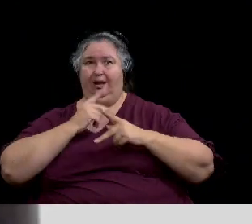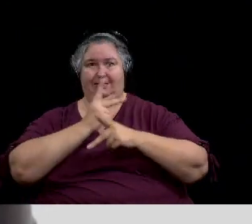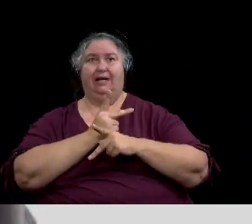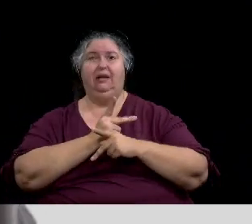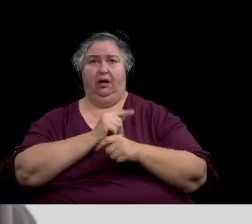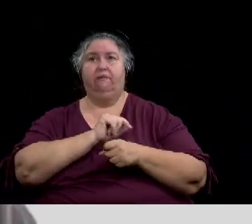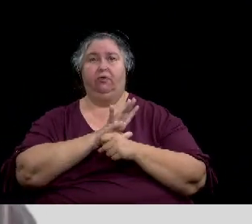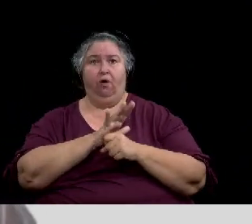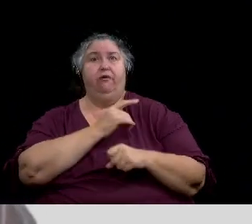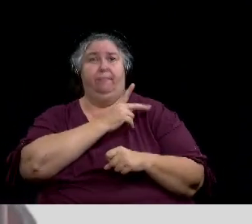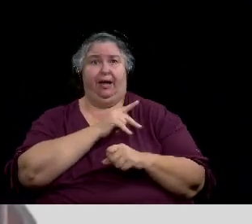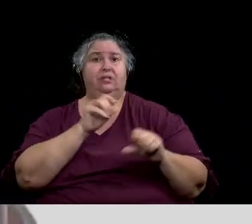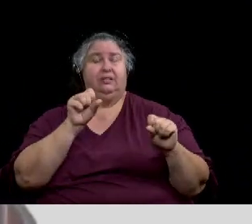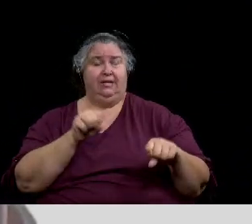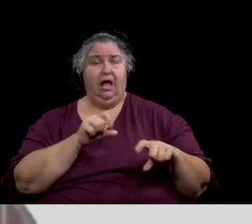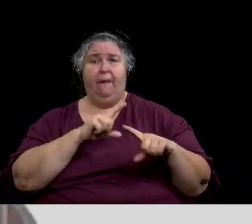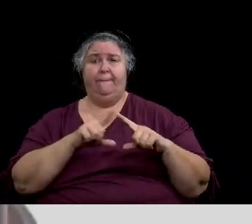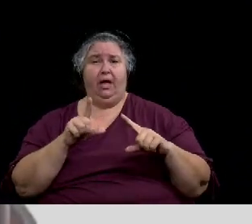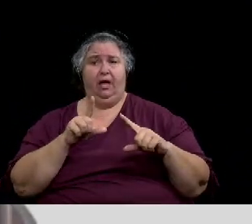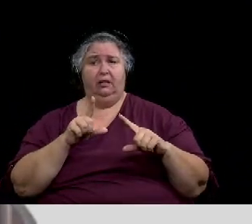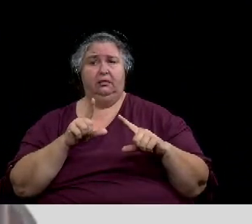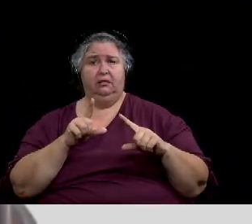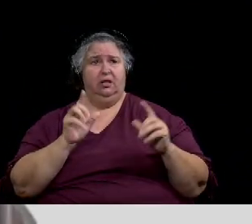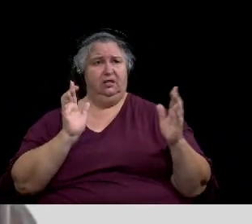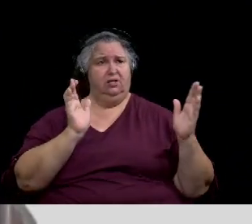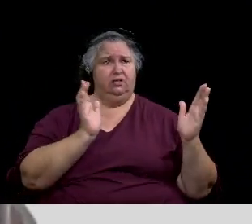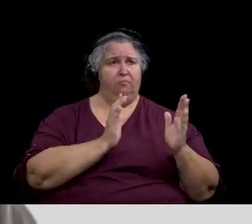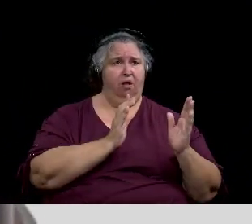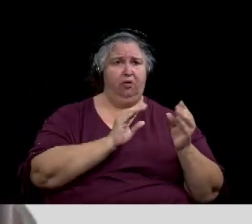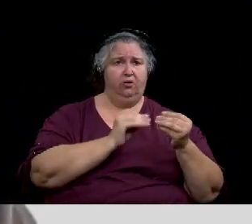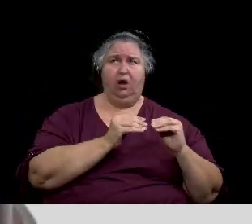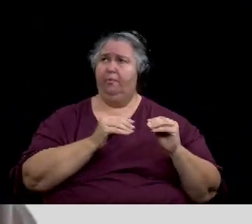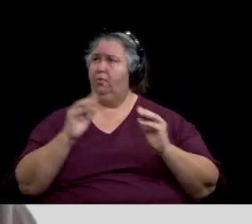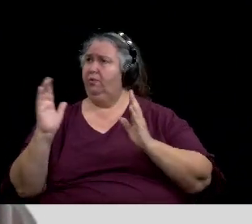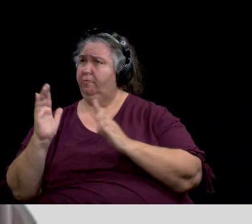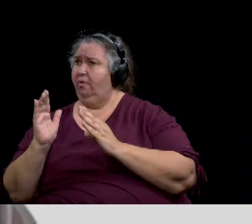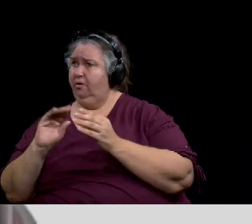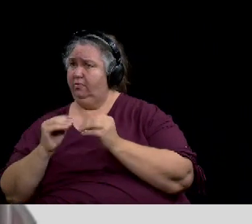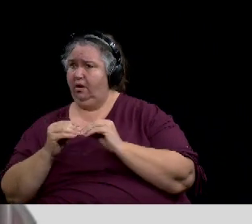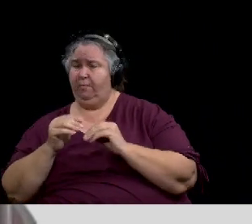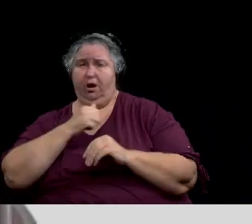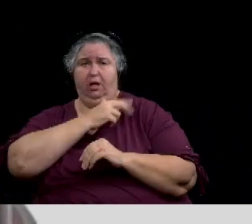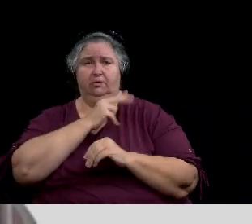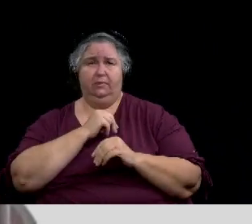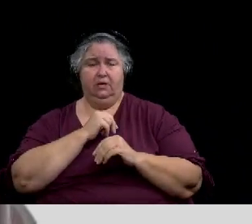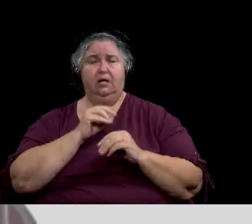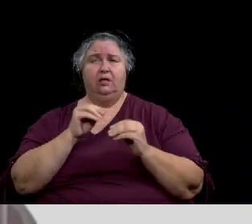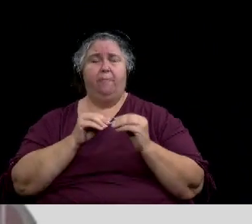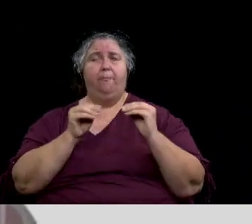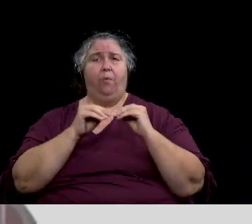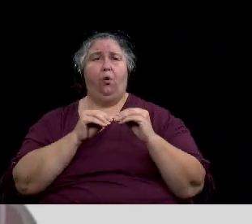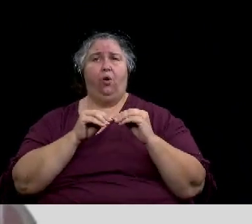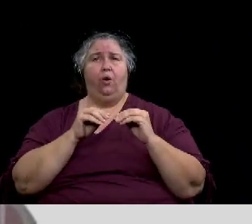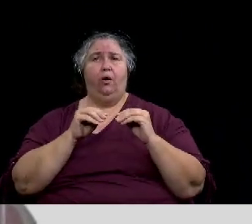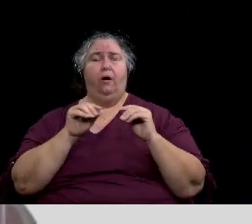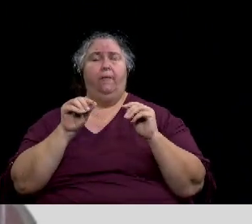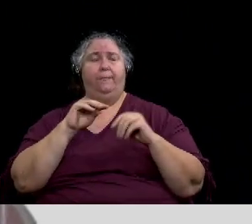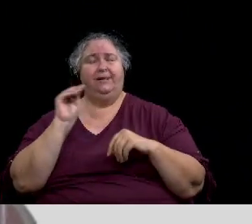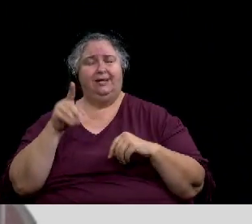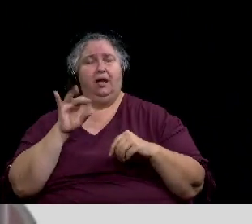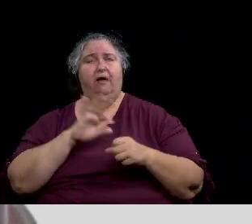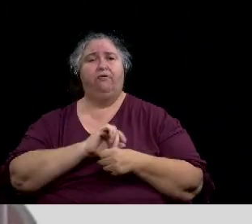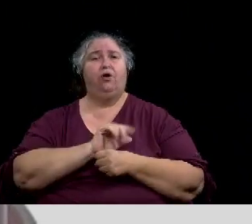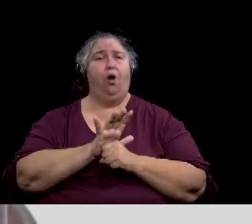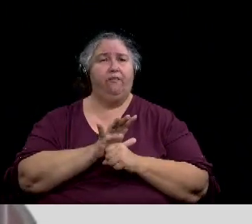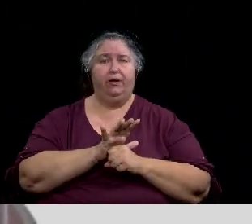sure. But the smaller the number of normal hospitalized patients, the greater the percentage is of COVID patients. So